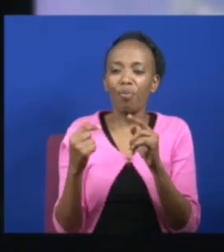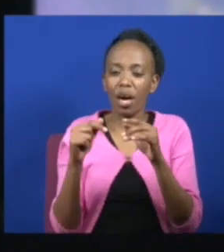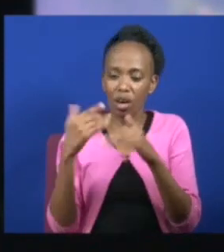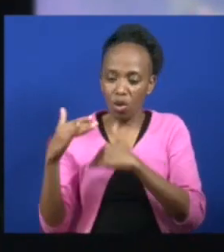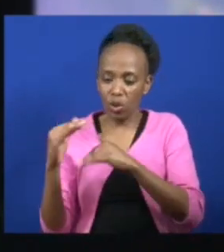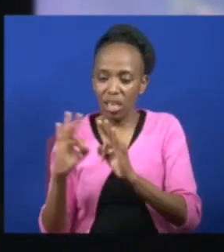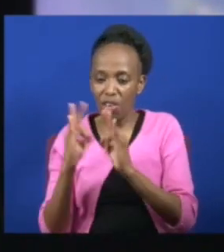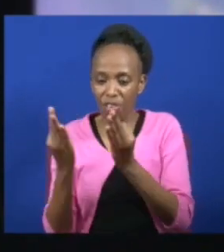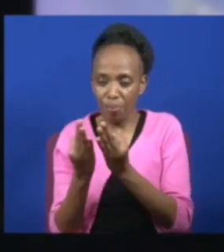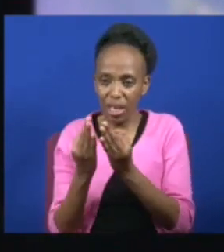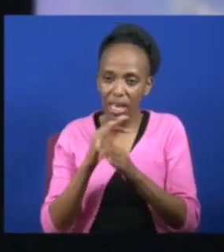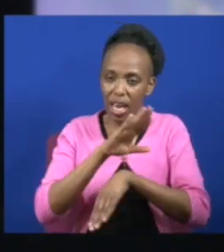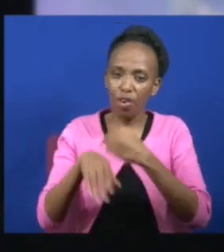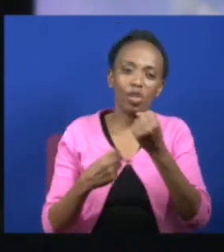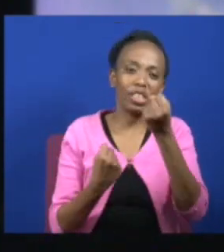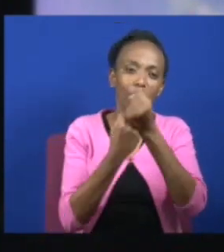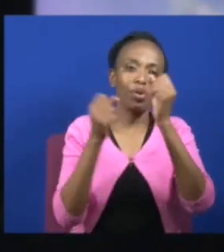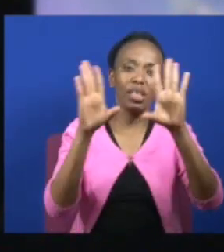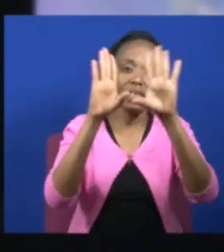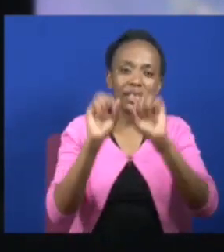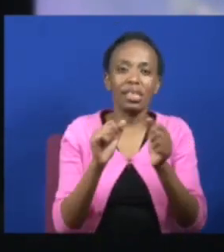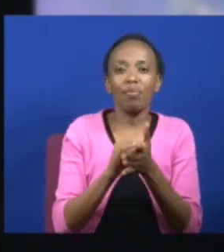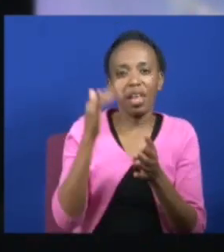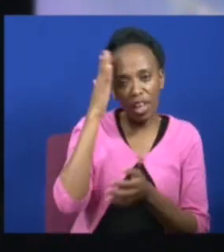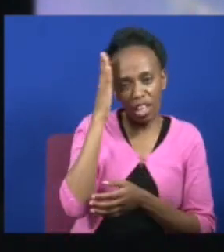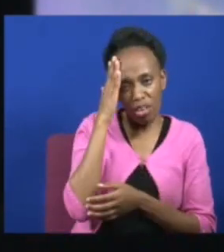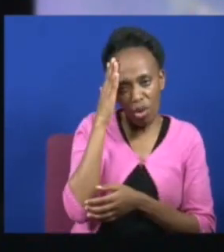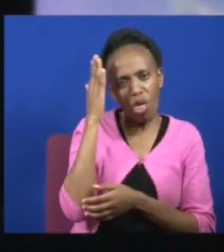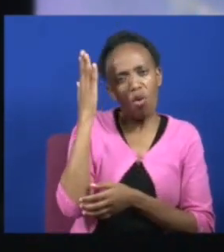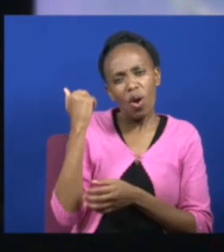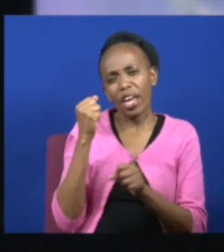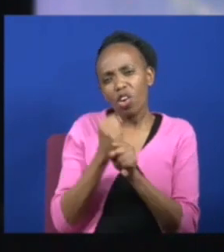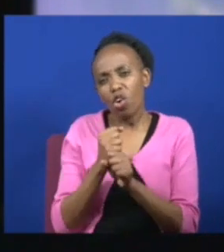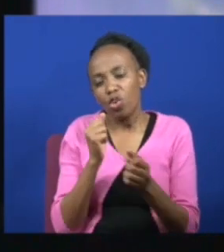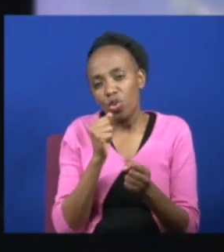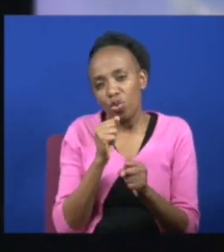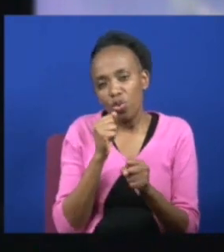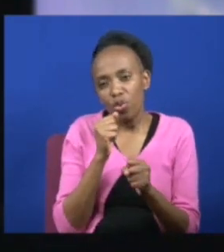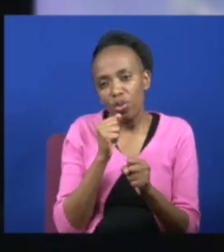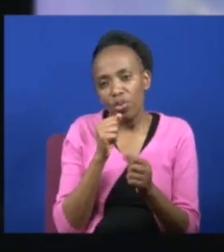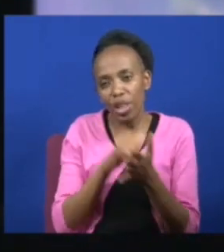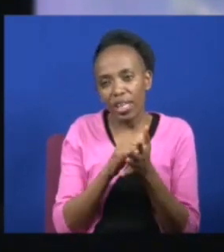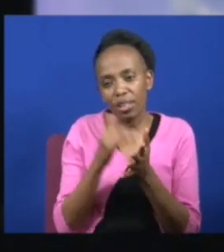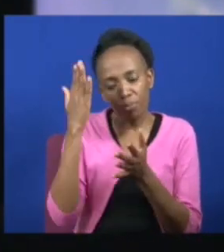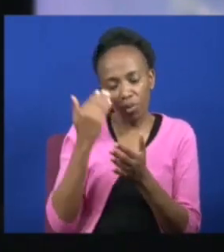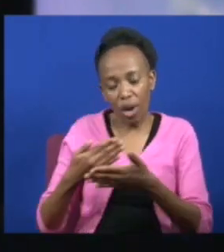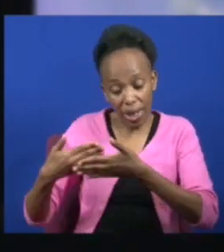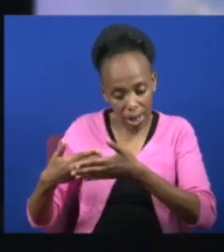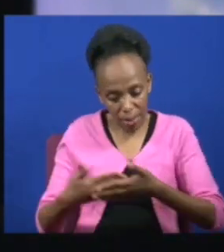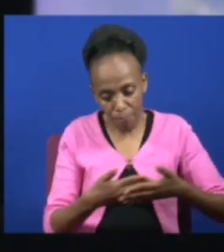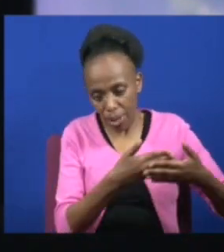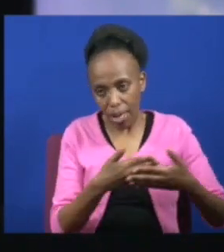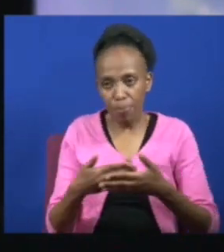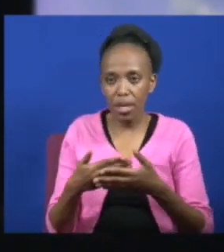family and every support system that they knew. Why did he do that? Because their child